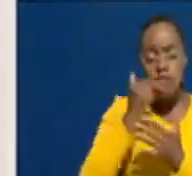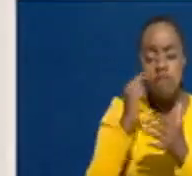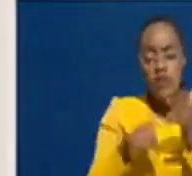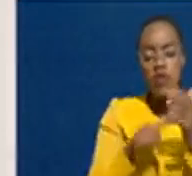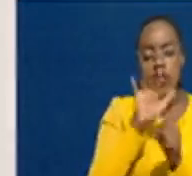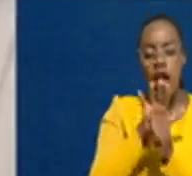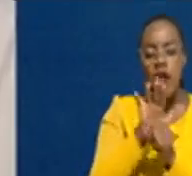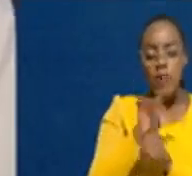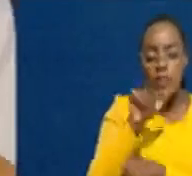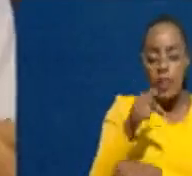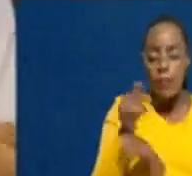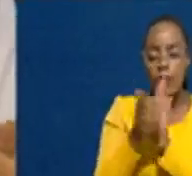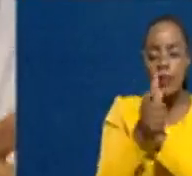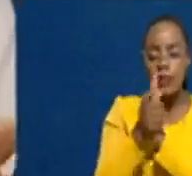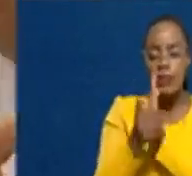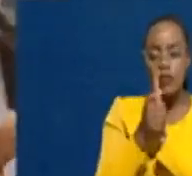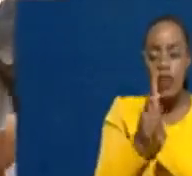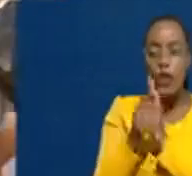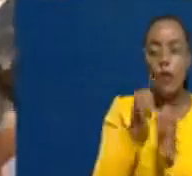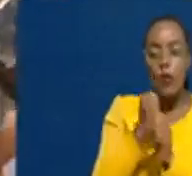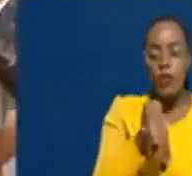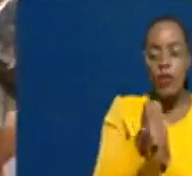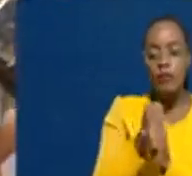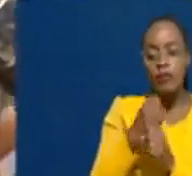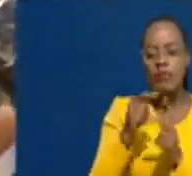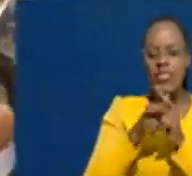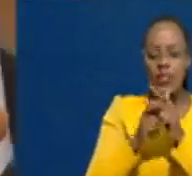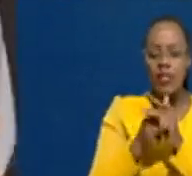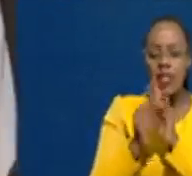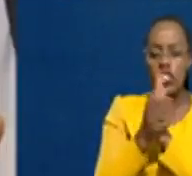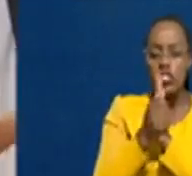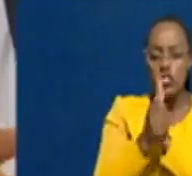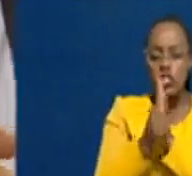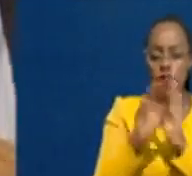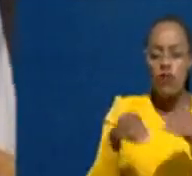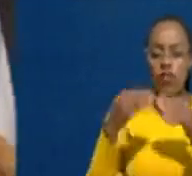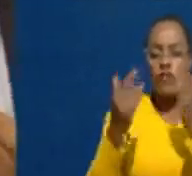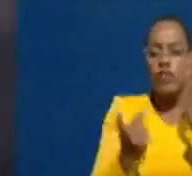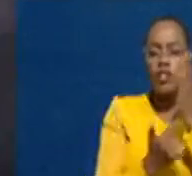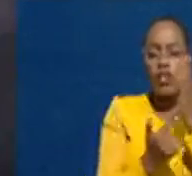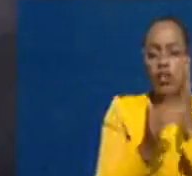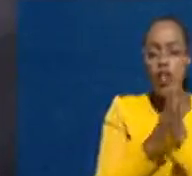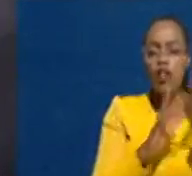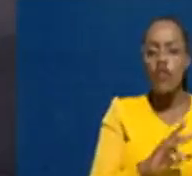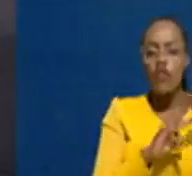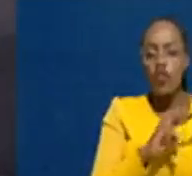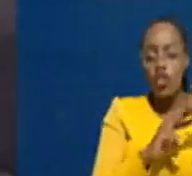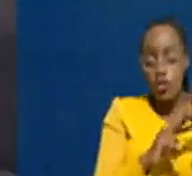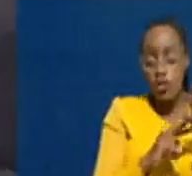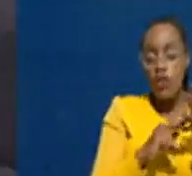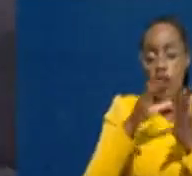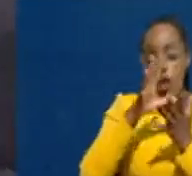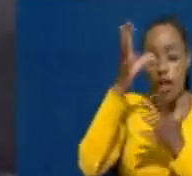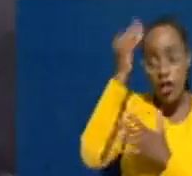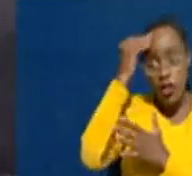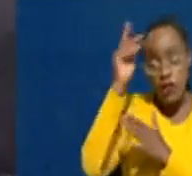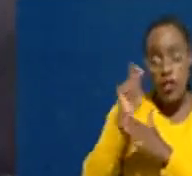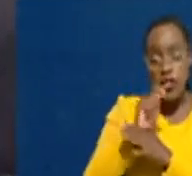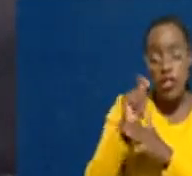most demanded skills among employers were engineering skills offered by technical and vocational education and